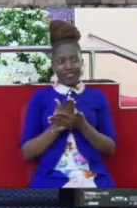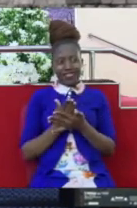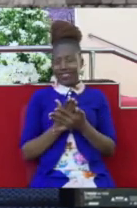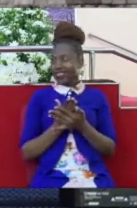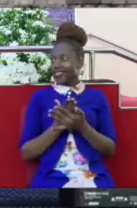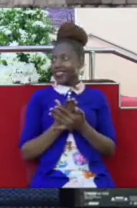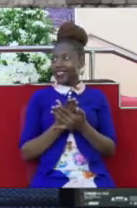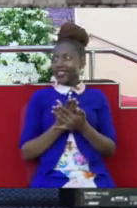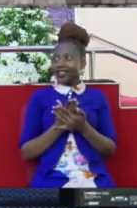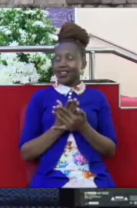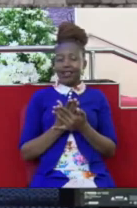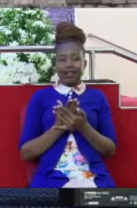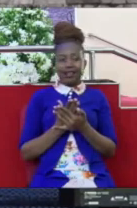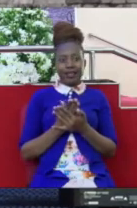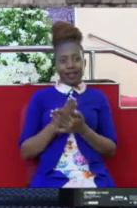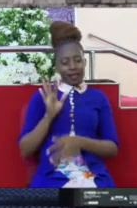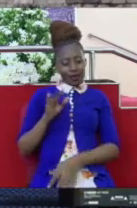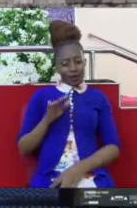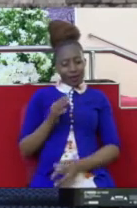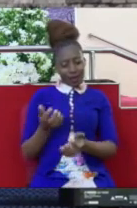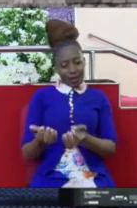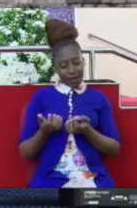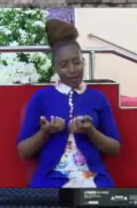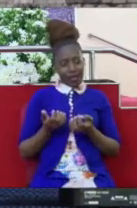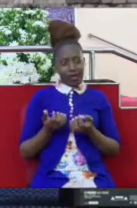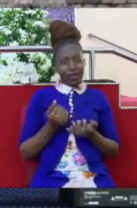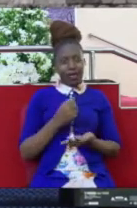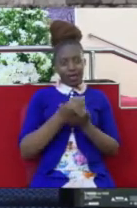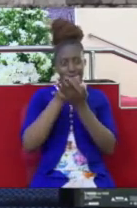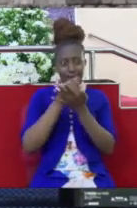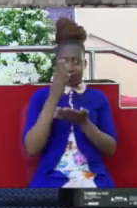mjana anahitaji msaada? Send your wife. Tuma mke wako.